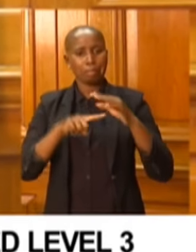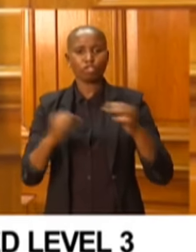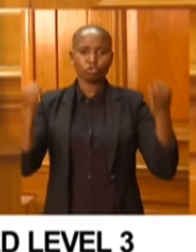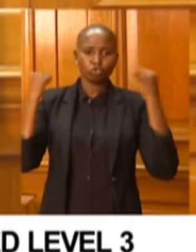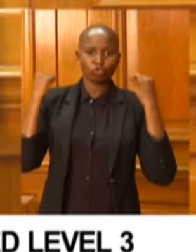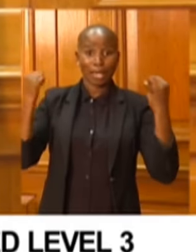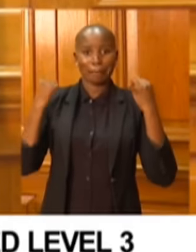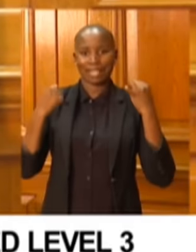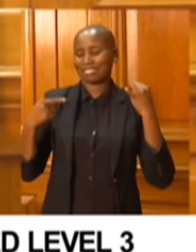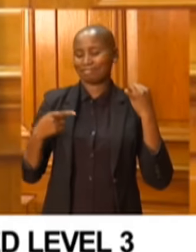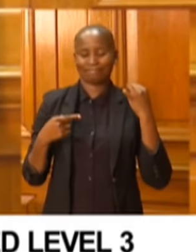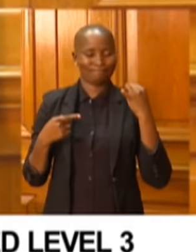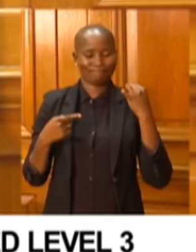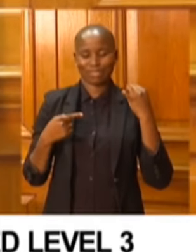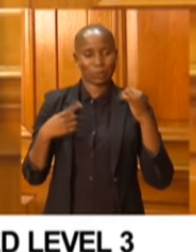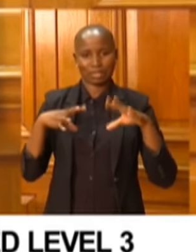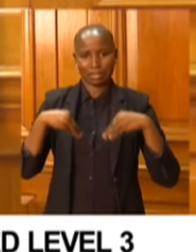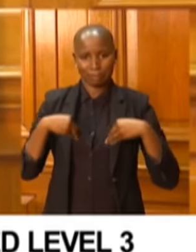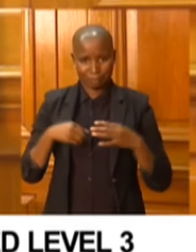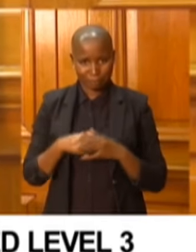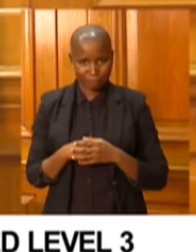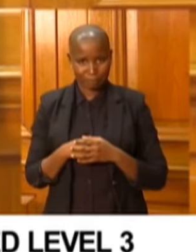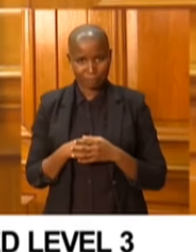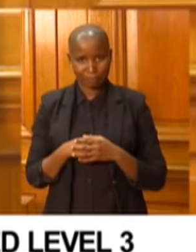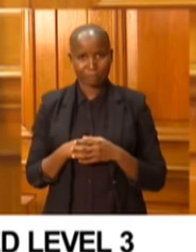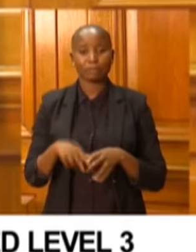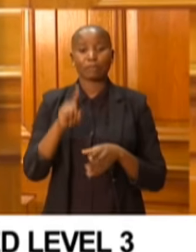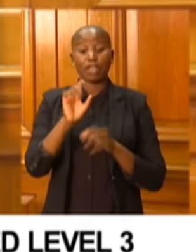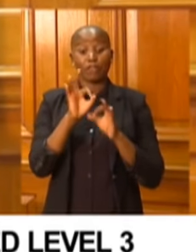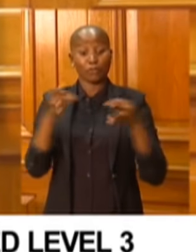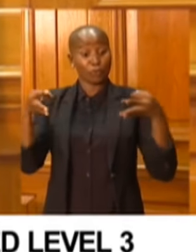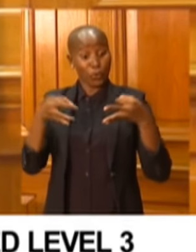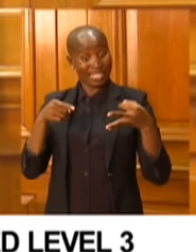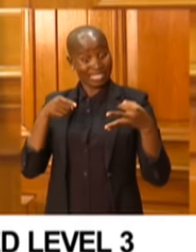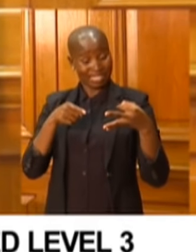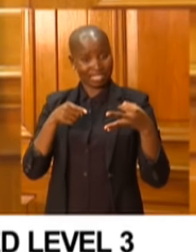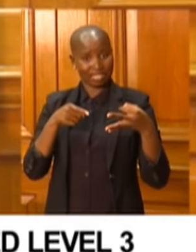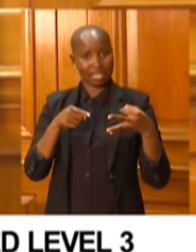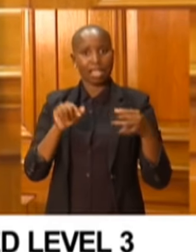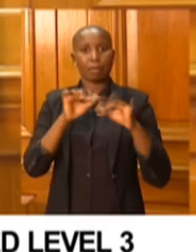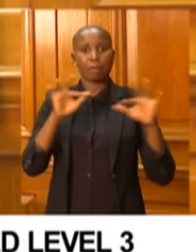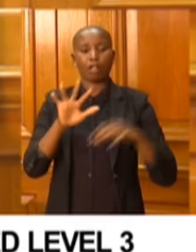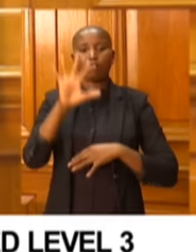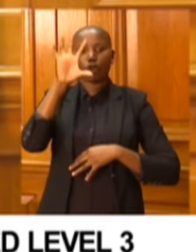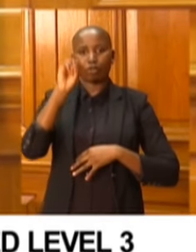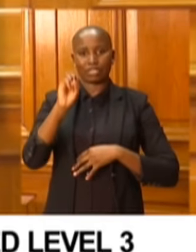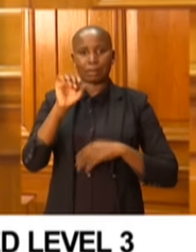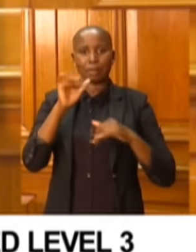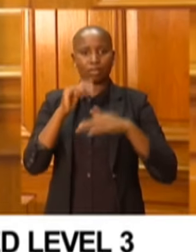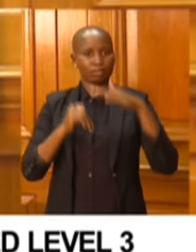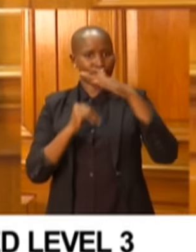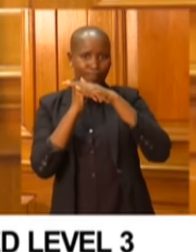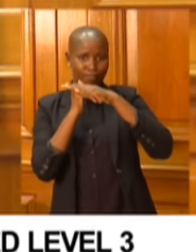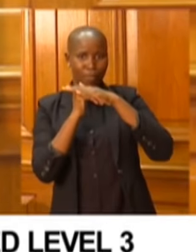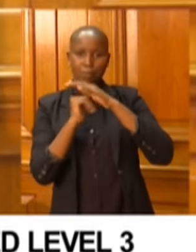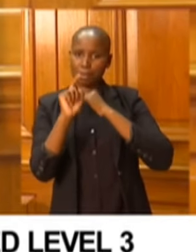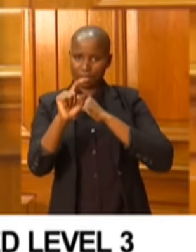Funerals may not be attended by more than 50 people, and there needs to be